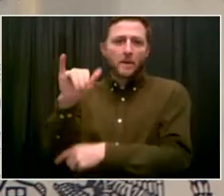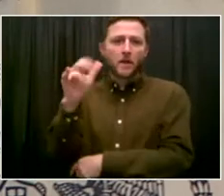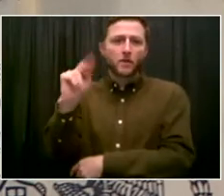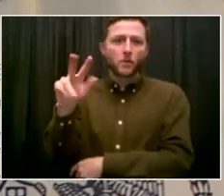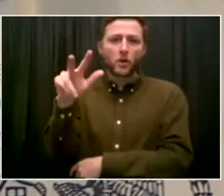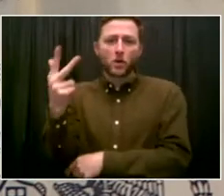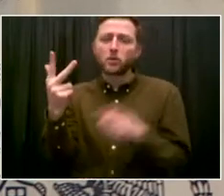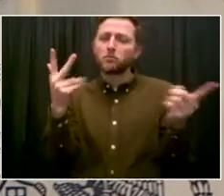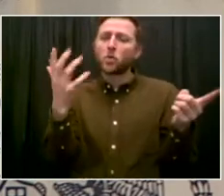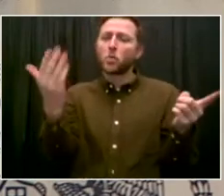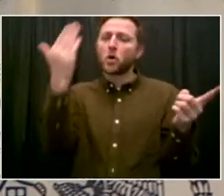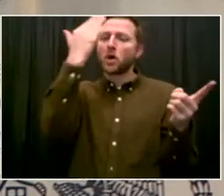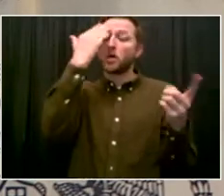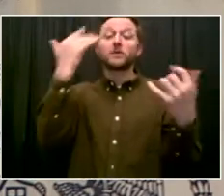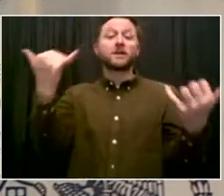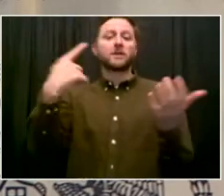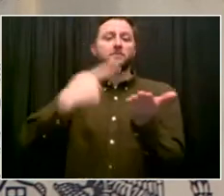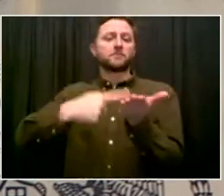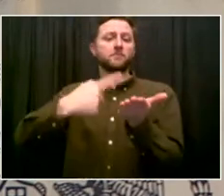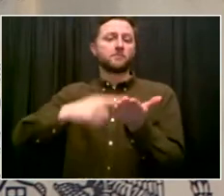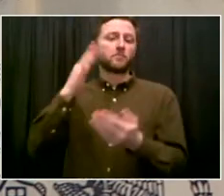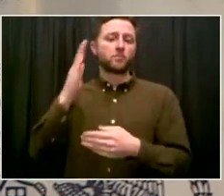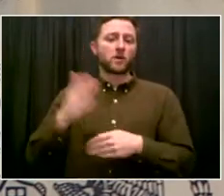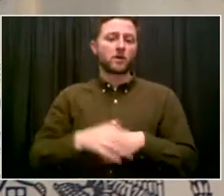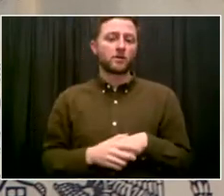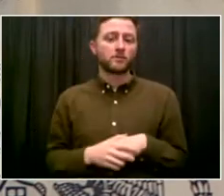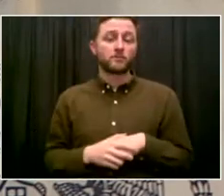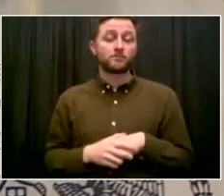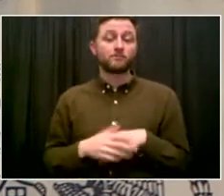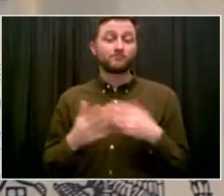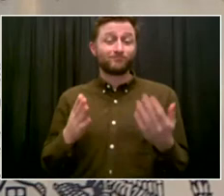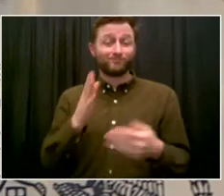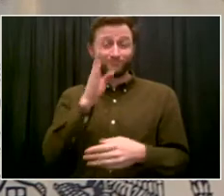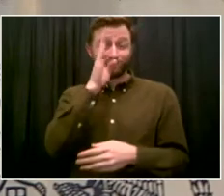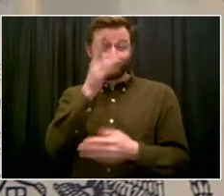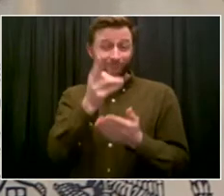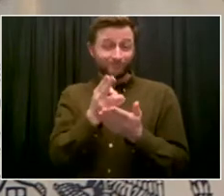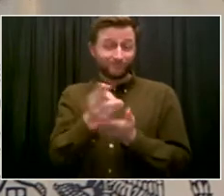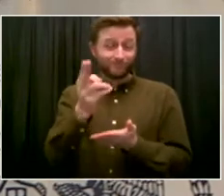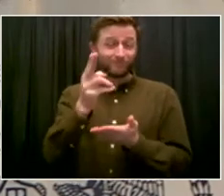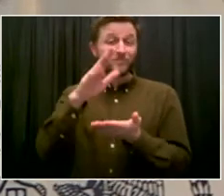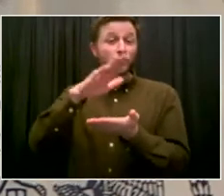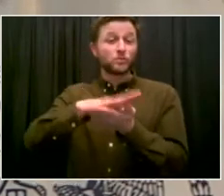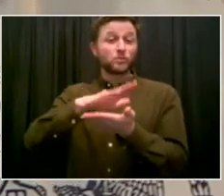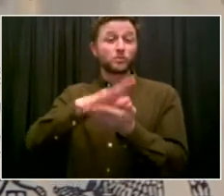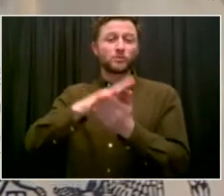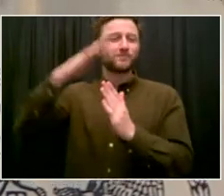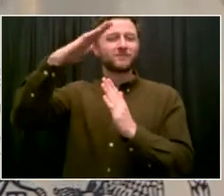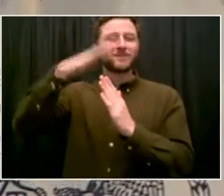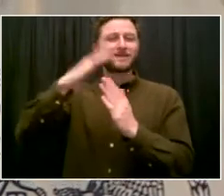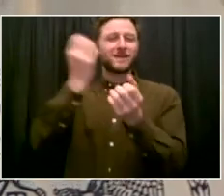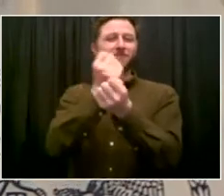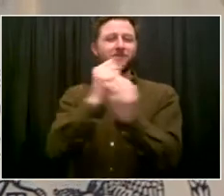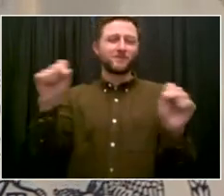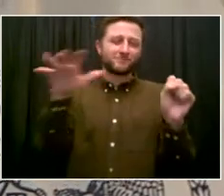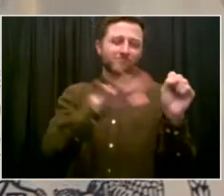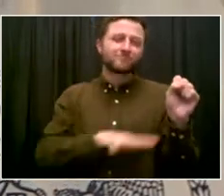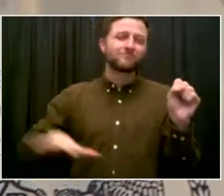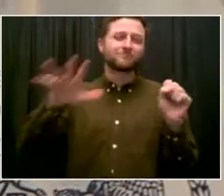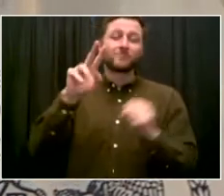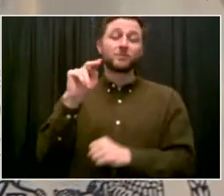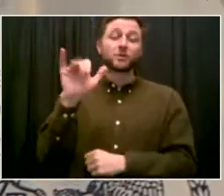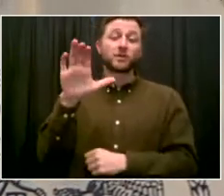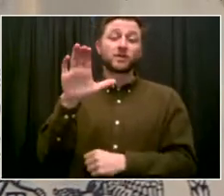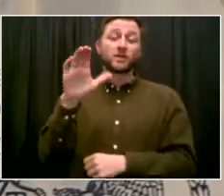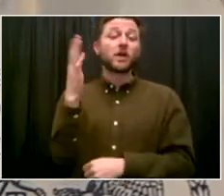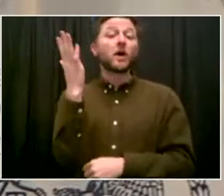been extraordinarily safe. Bluntly, the safest places to be in New York City. Very low levels of COVID. Why? Because it